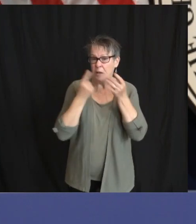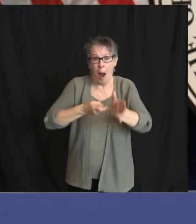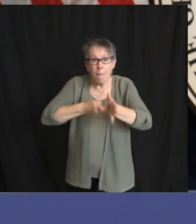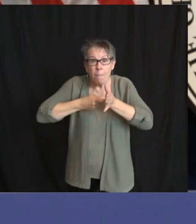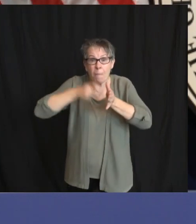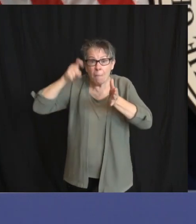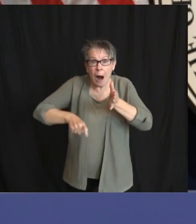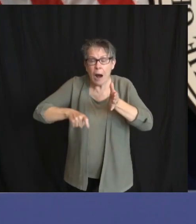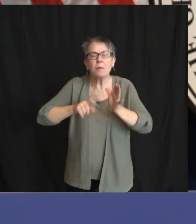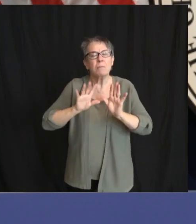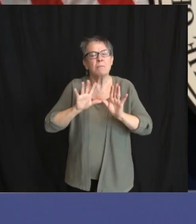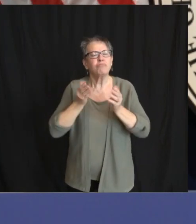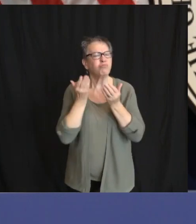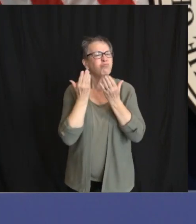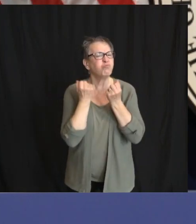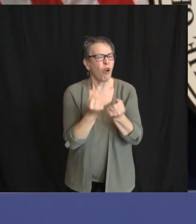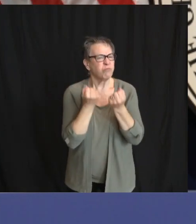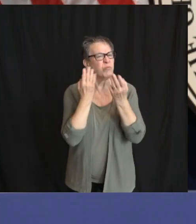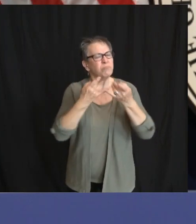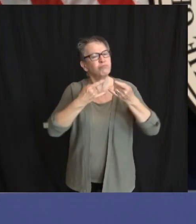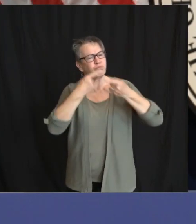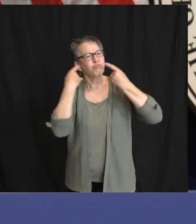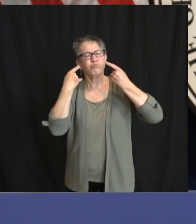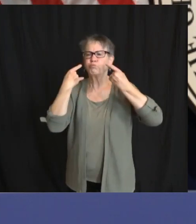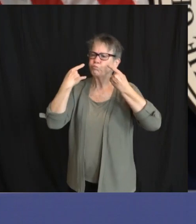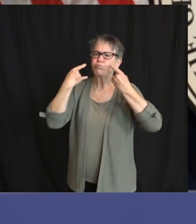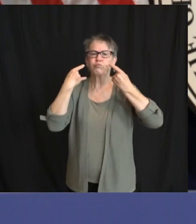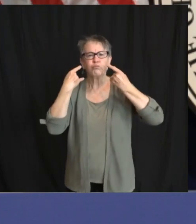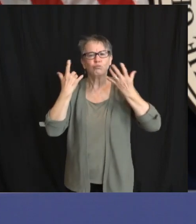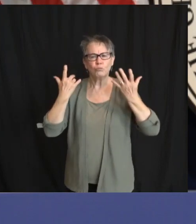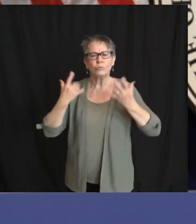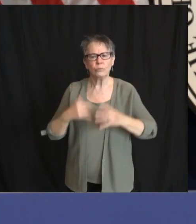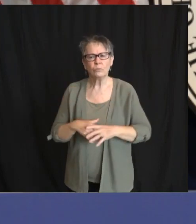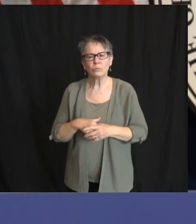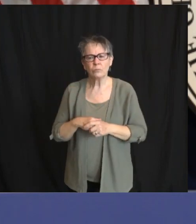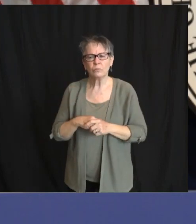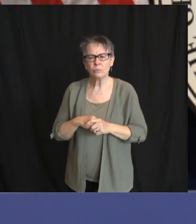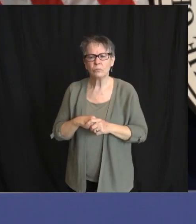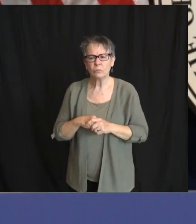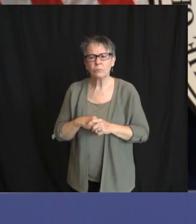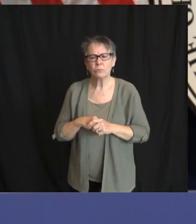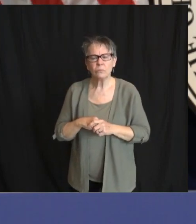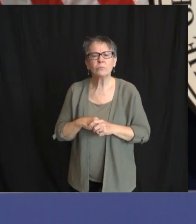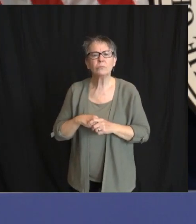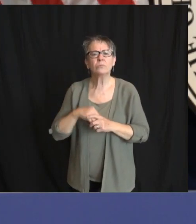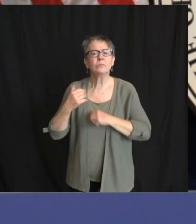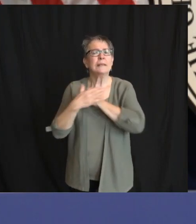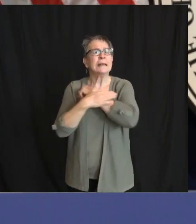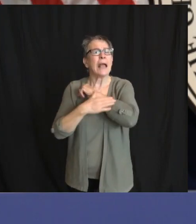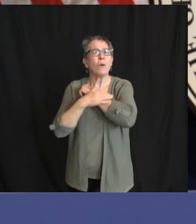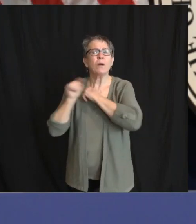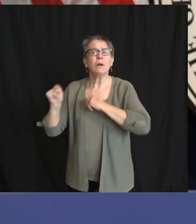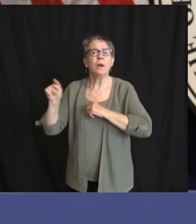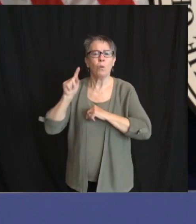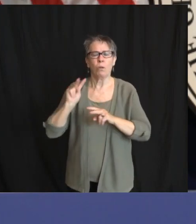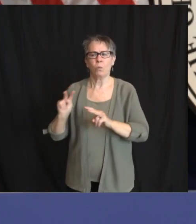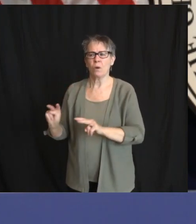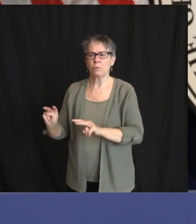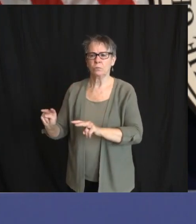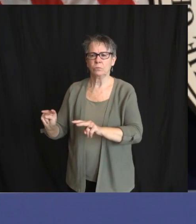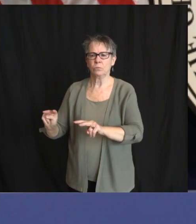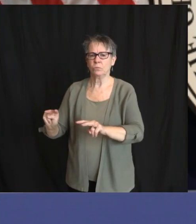Pat will have groups, as he did in that first weekend in April when it was really good weather and we saw some horrifying results. The